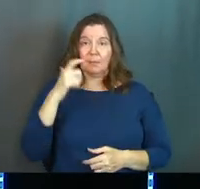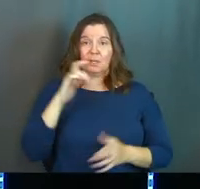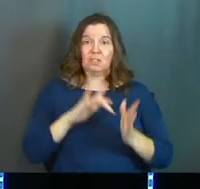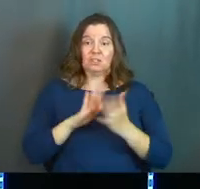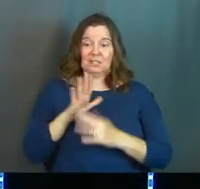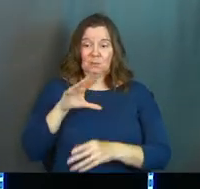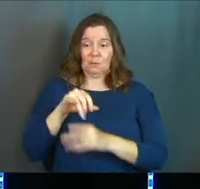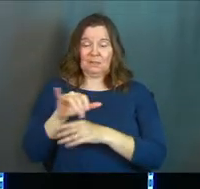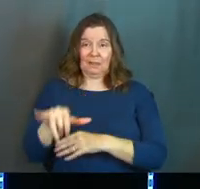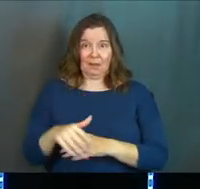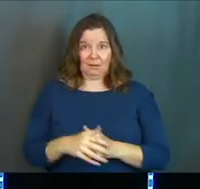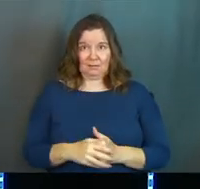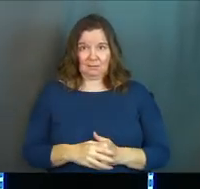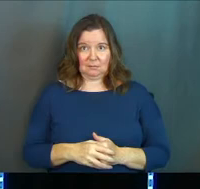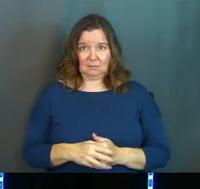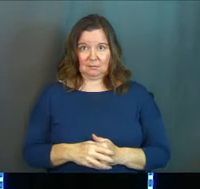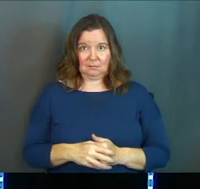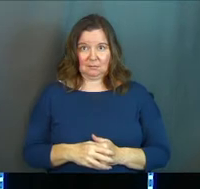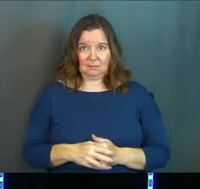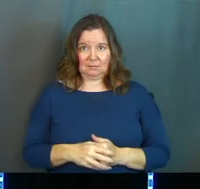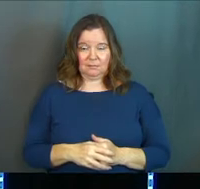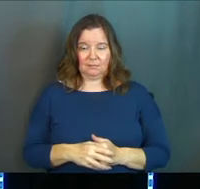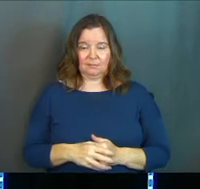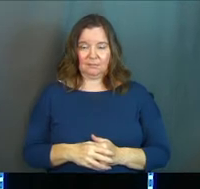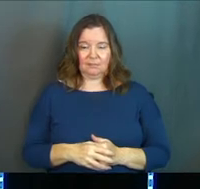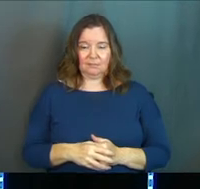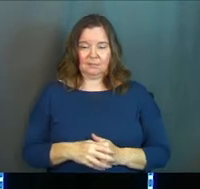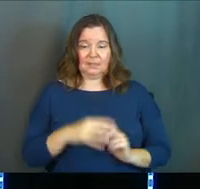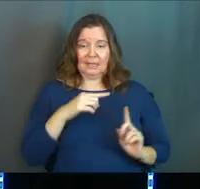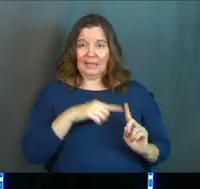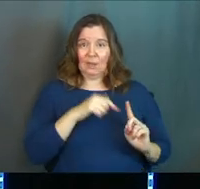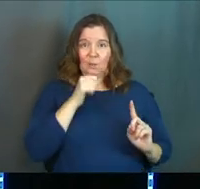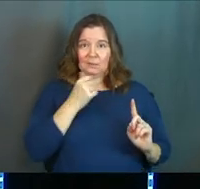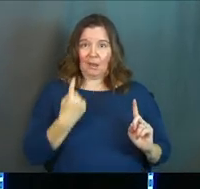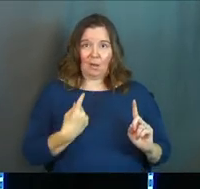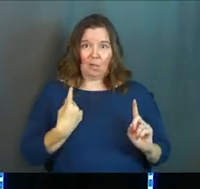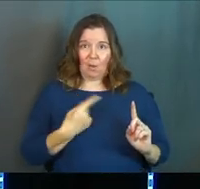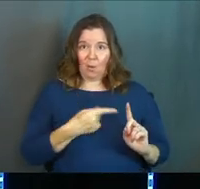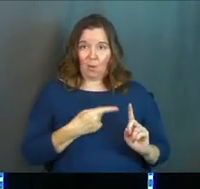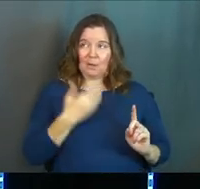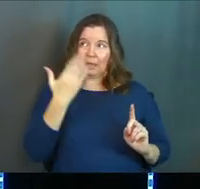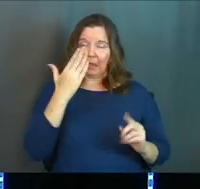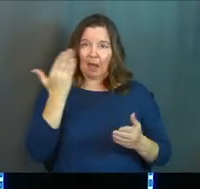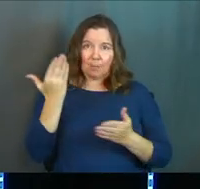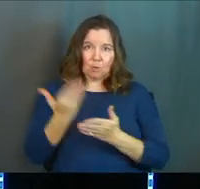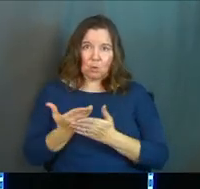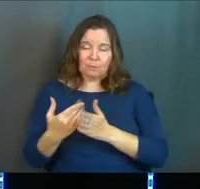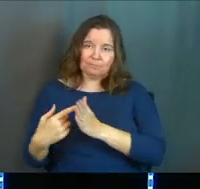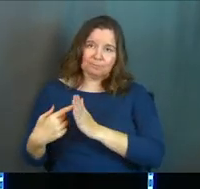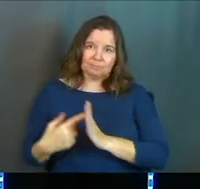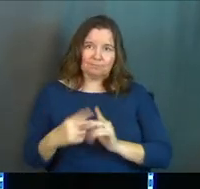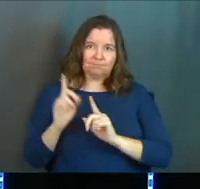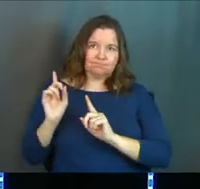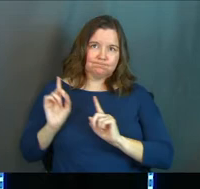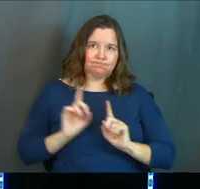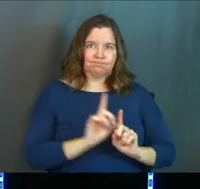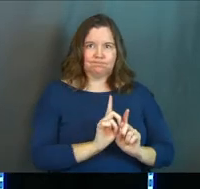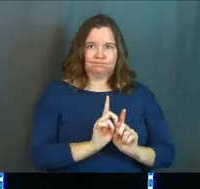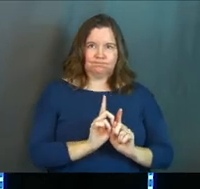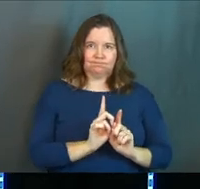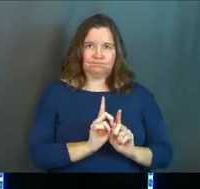Because Jesus was in that. He was not alone. God proved his